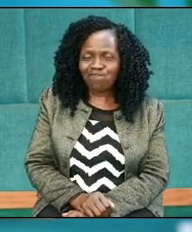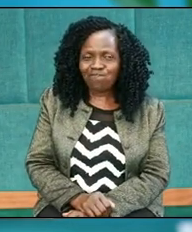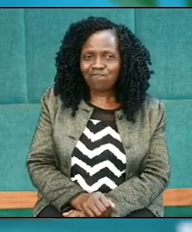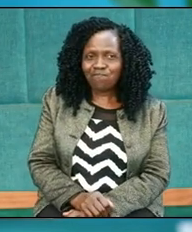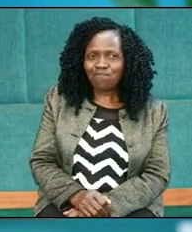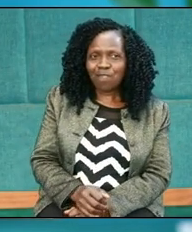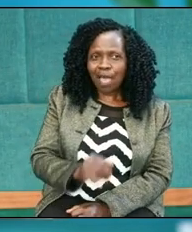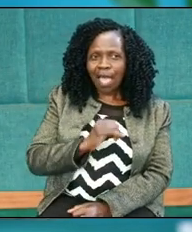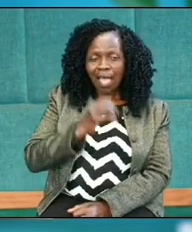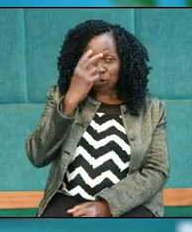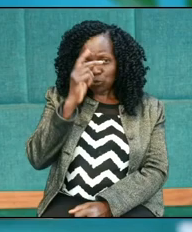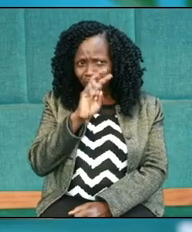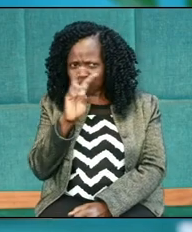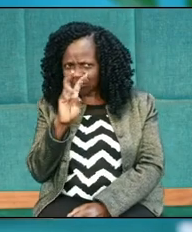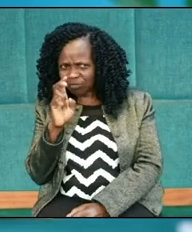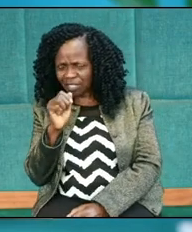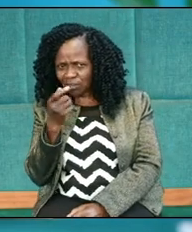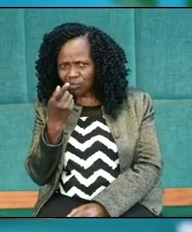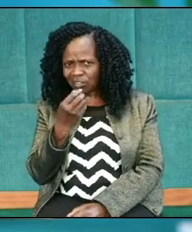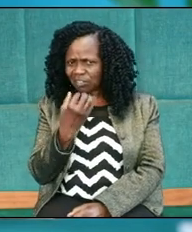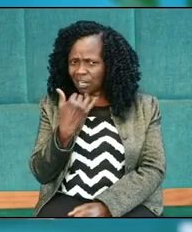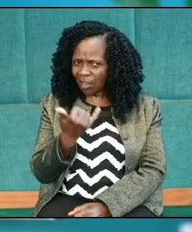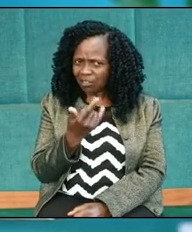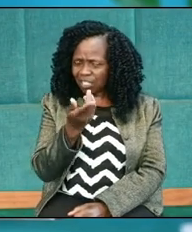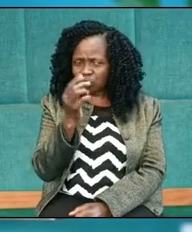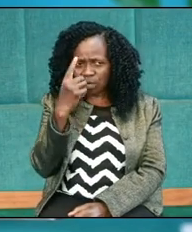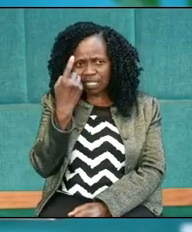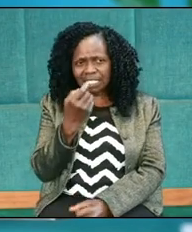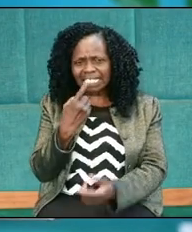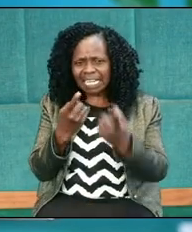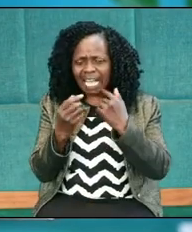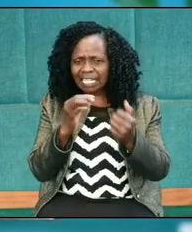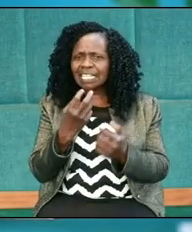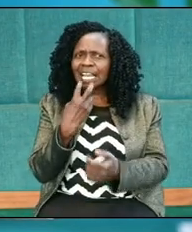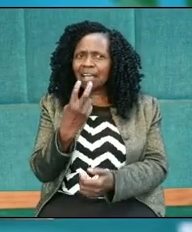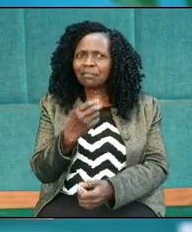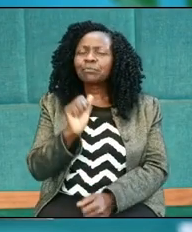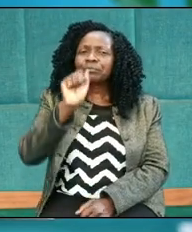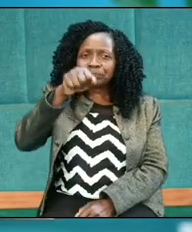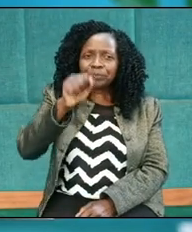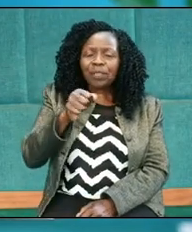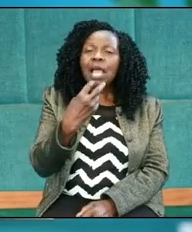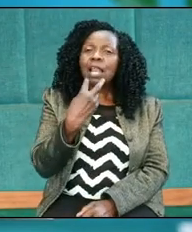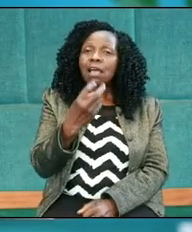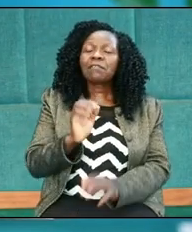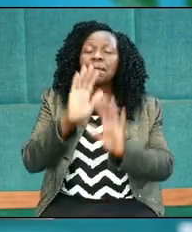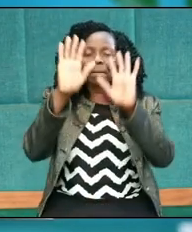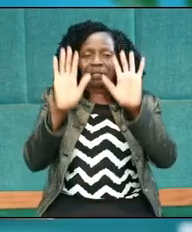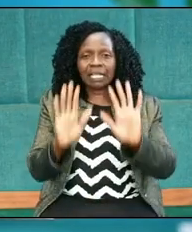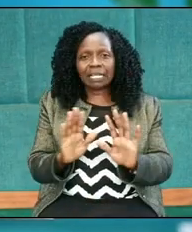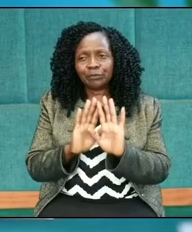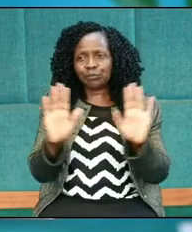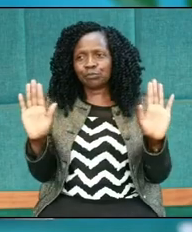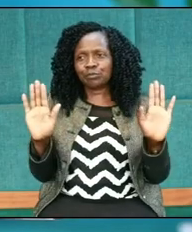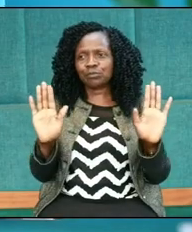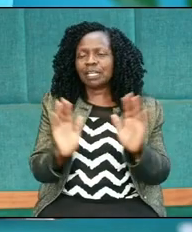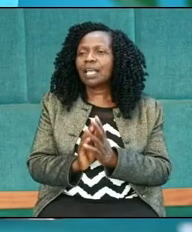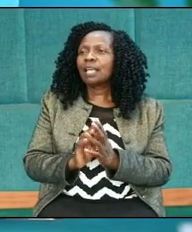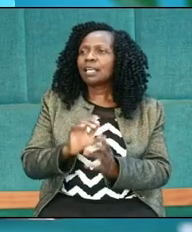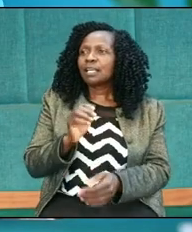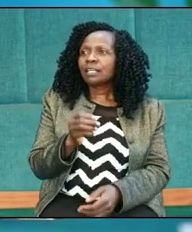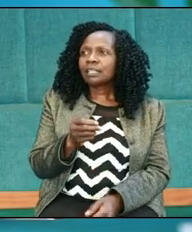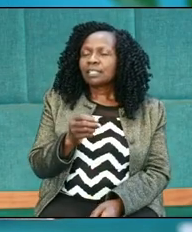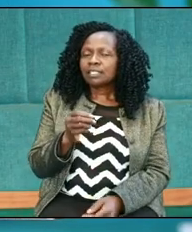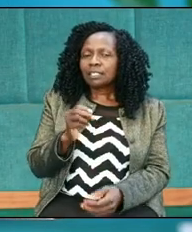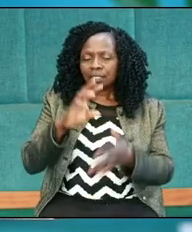and saying, now this one is telling us, yes, laughter, very, very important. In fact,